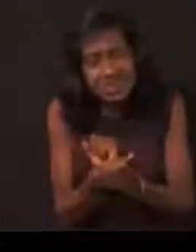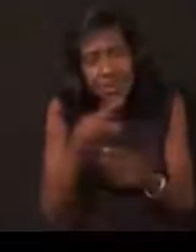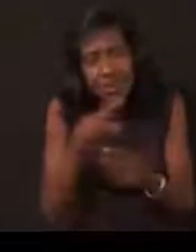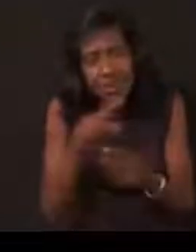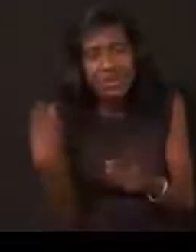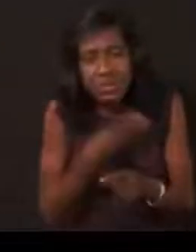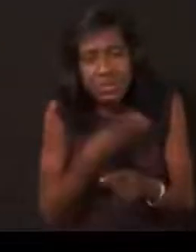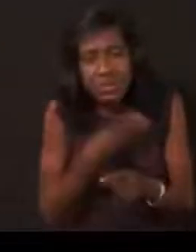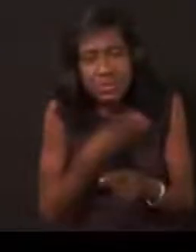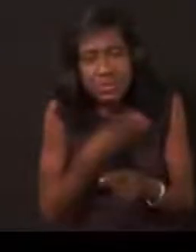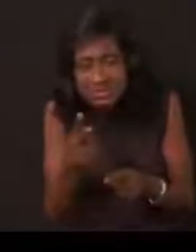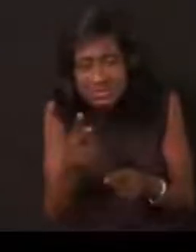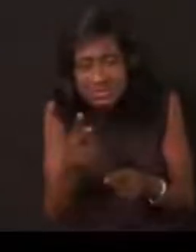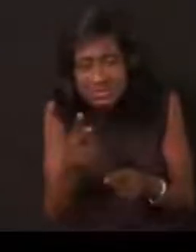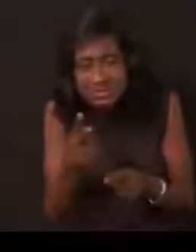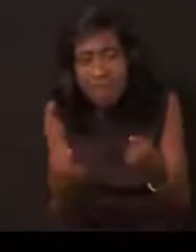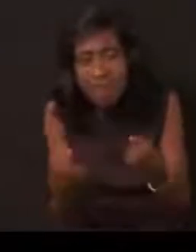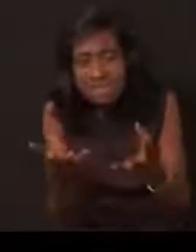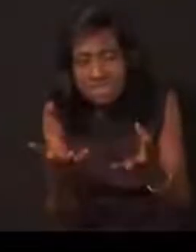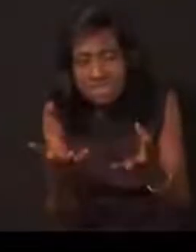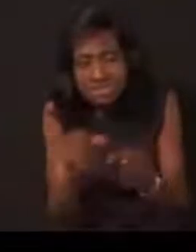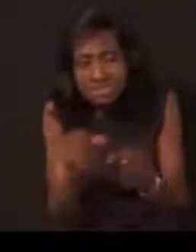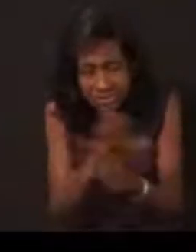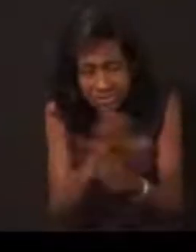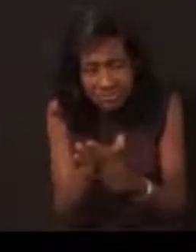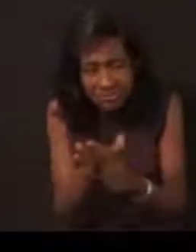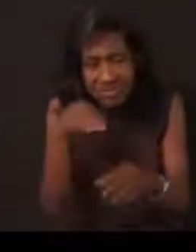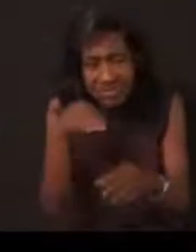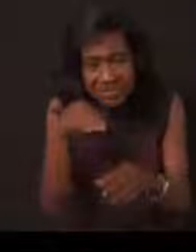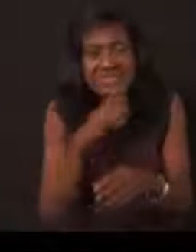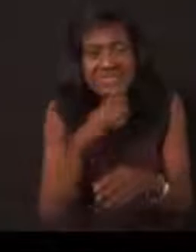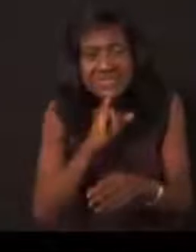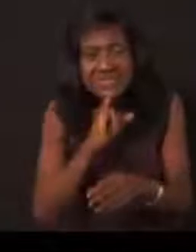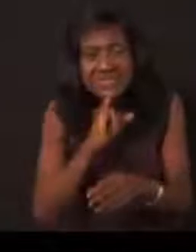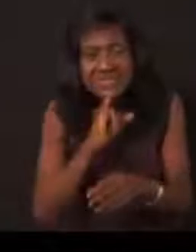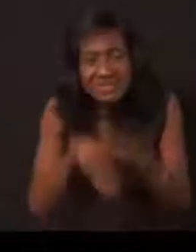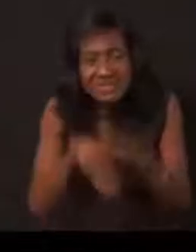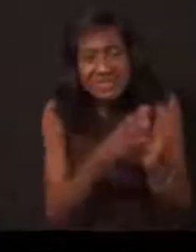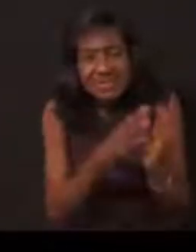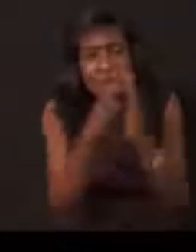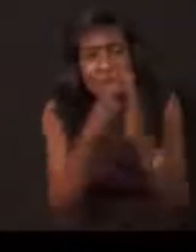community. Our vision as a country and as a government